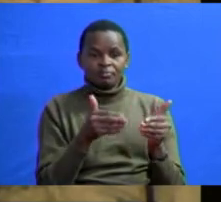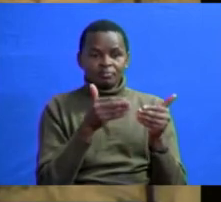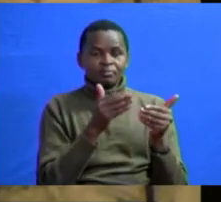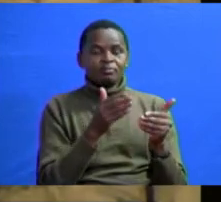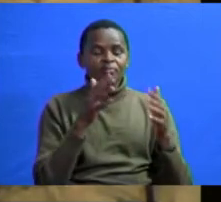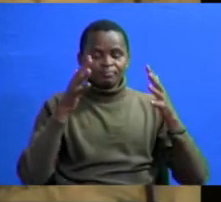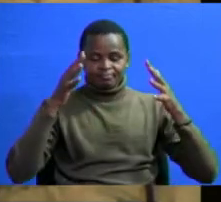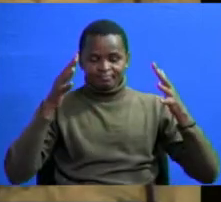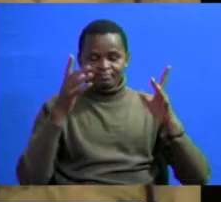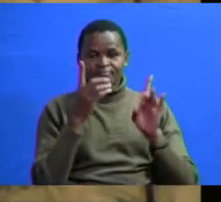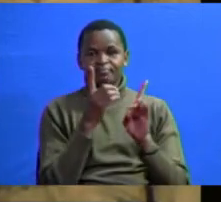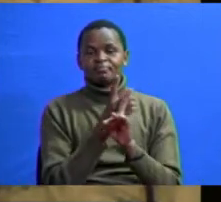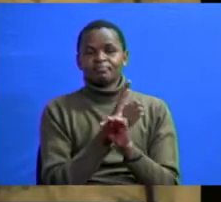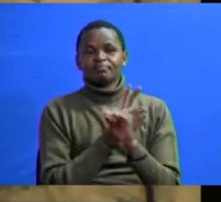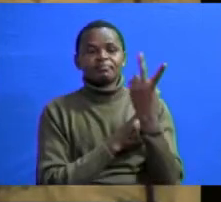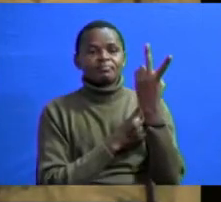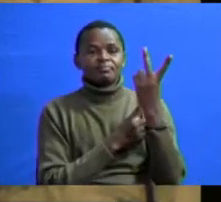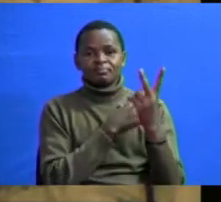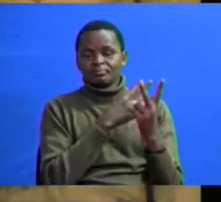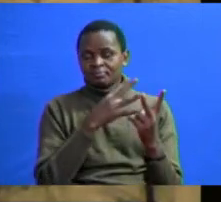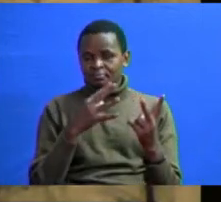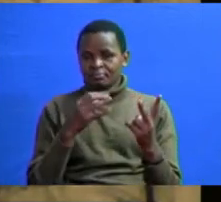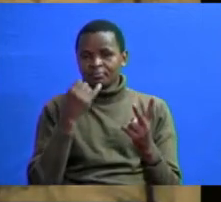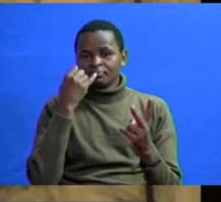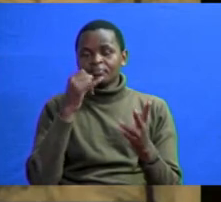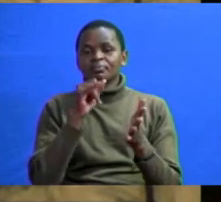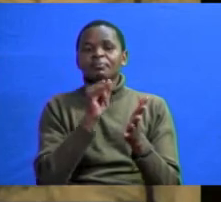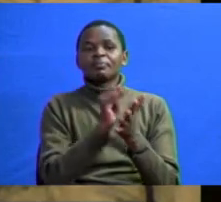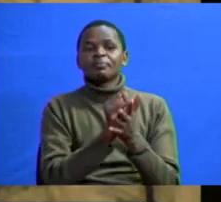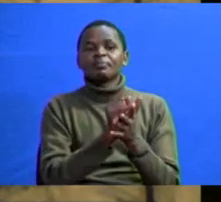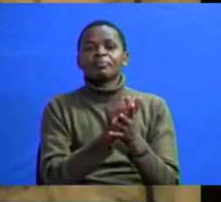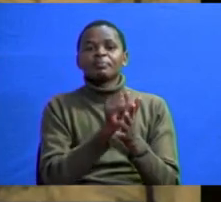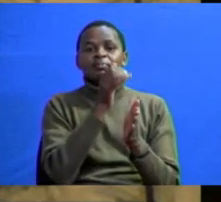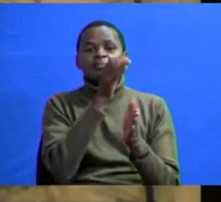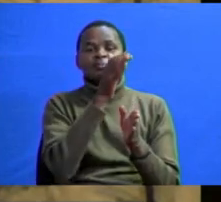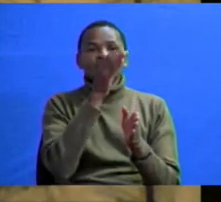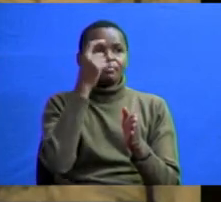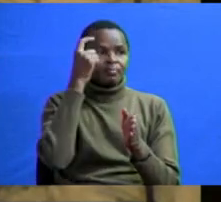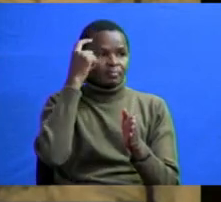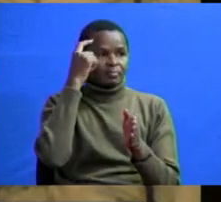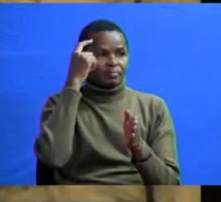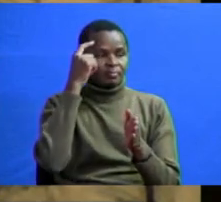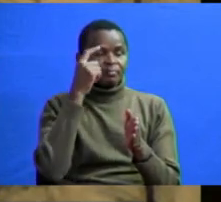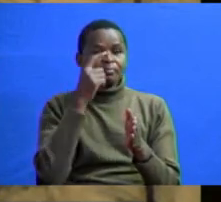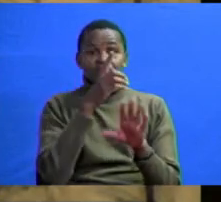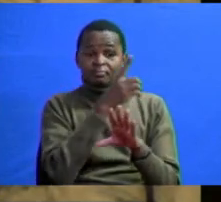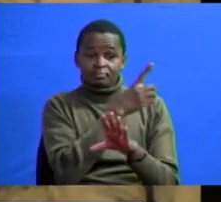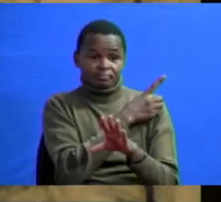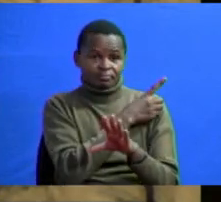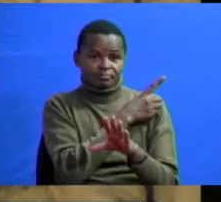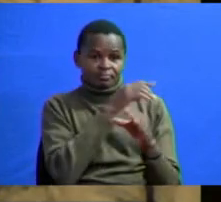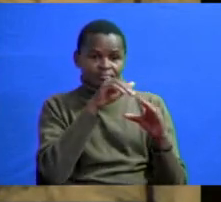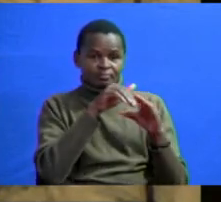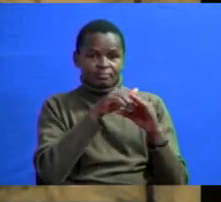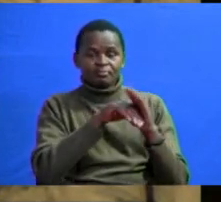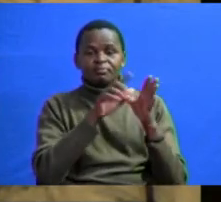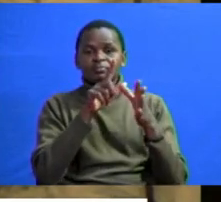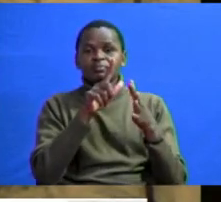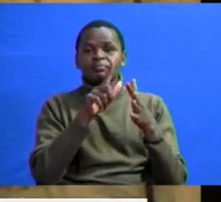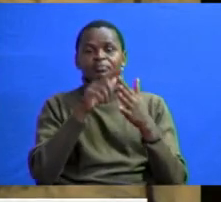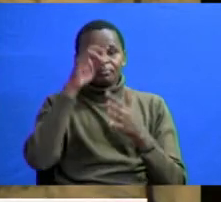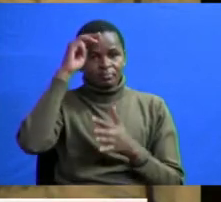biggest difference between psychologists and psychiatrists is that psychiatrists are actually doctors specializing in